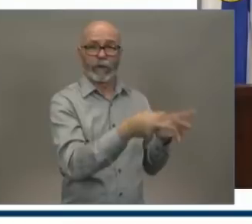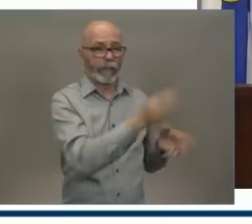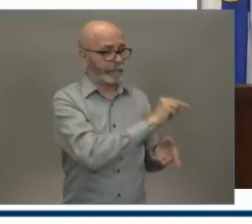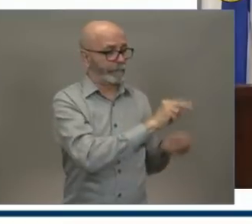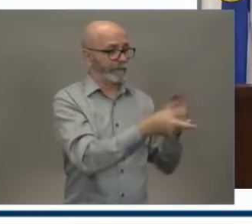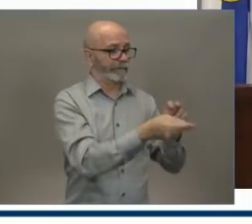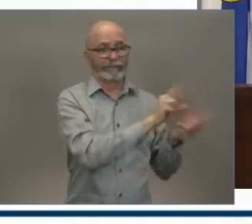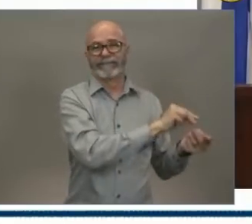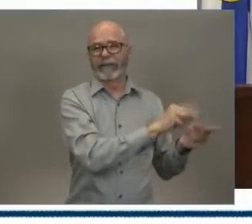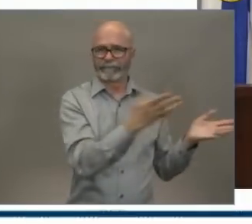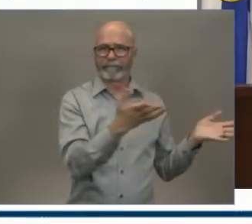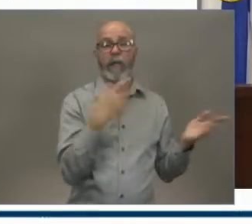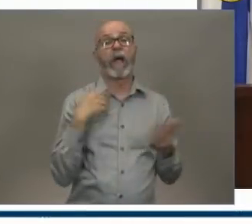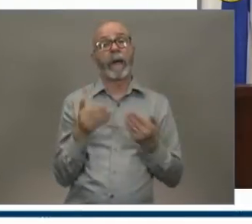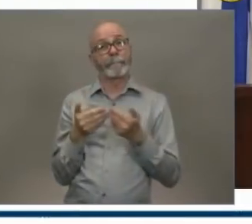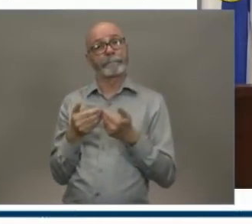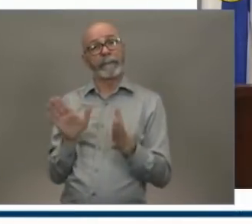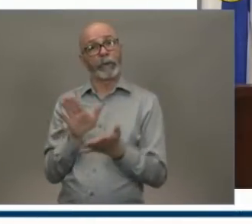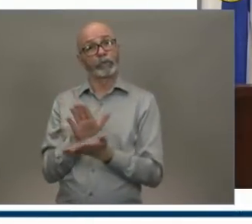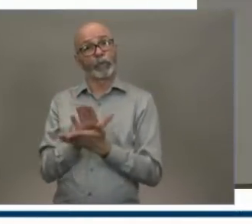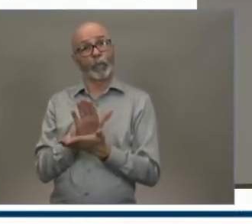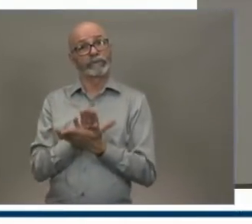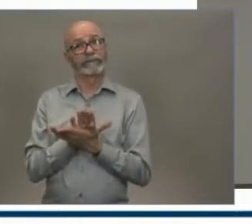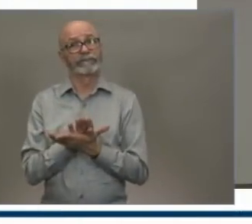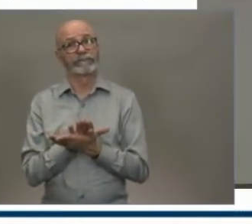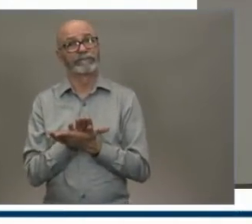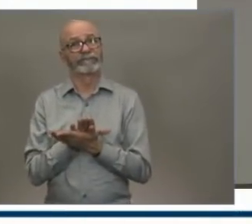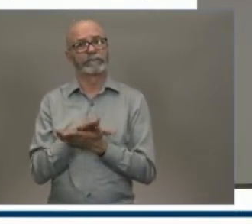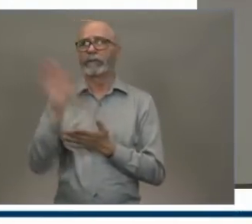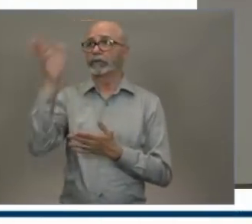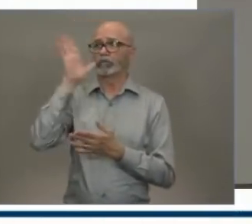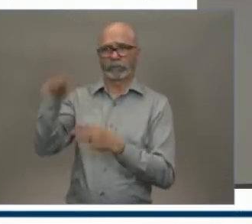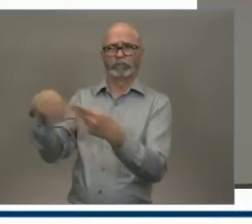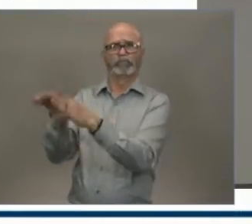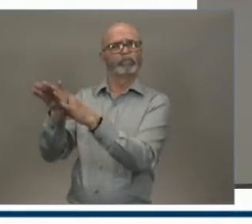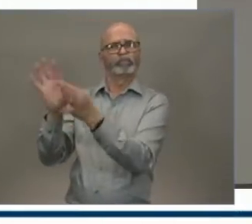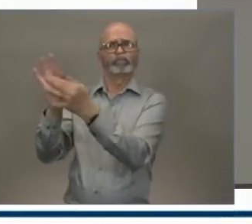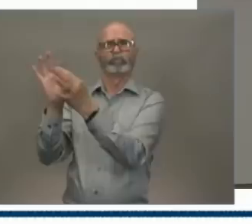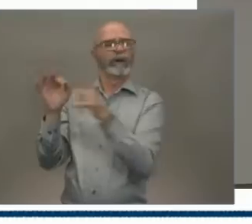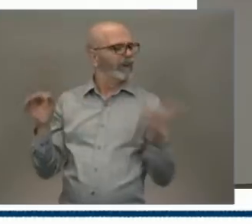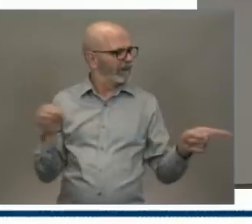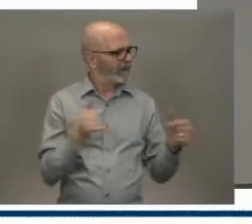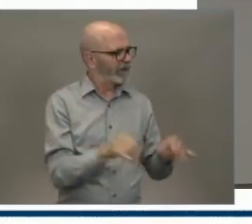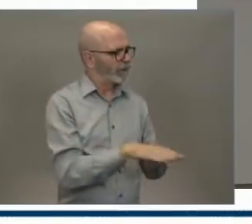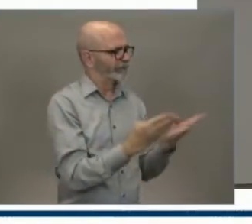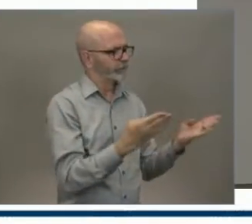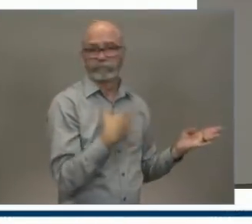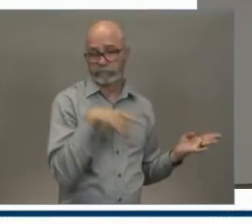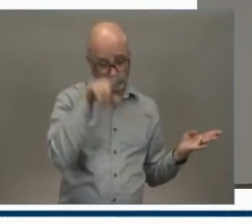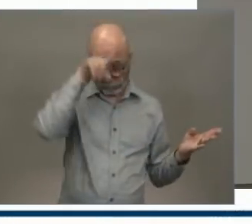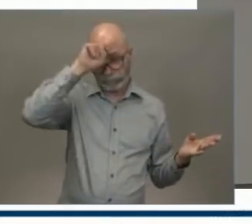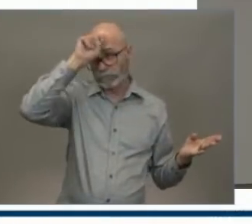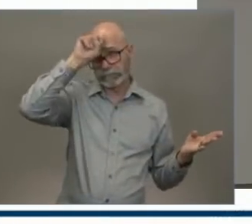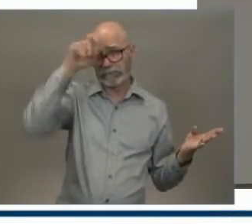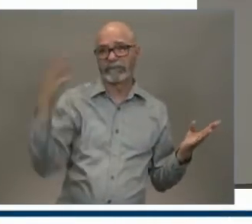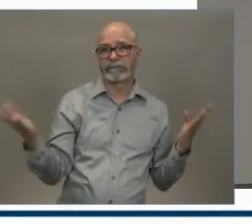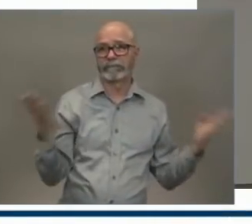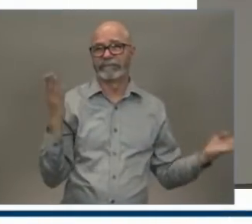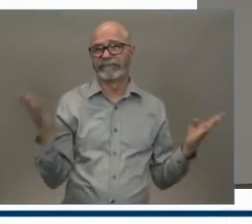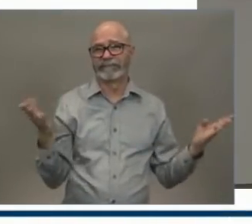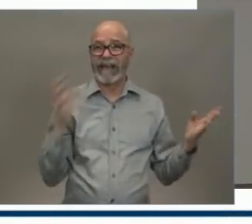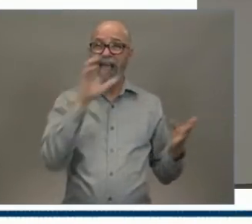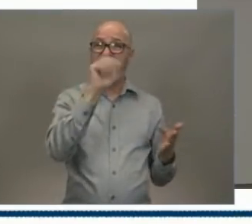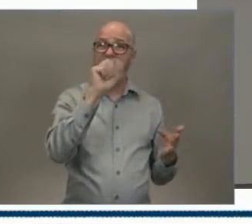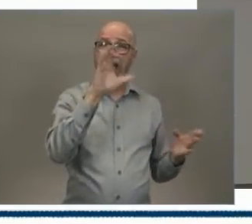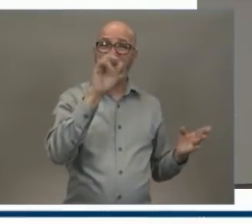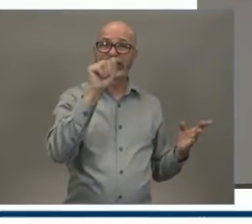for at least 2 weeks. So Acadia is a big campus, and there's lots and lots of buildings. It's not like a school that has a single